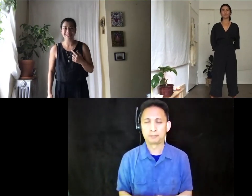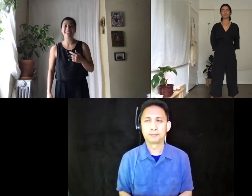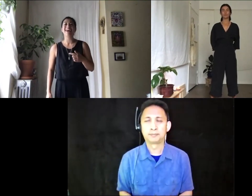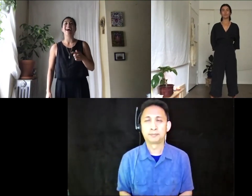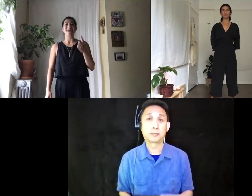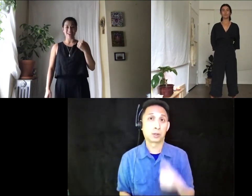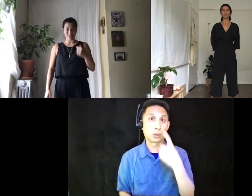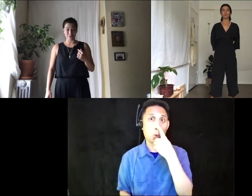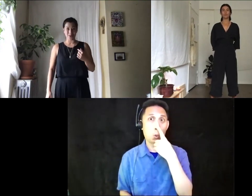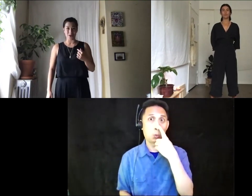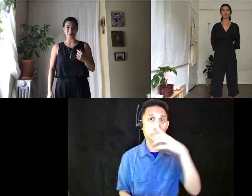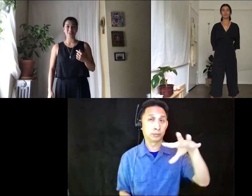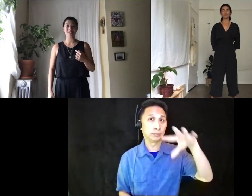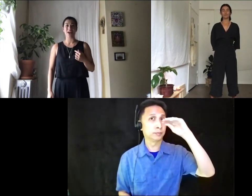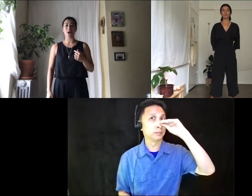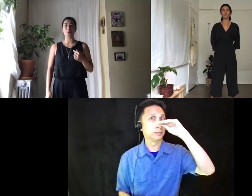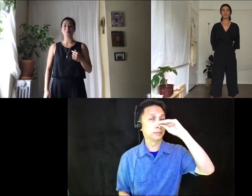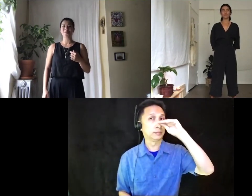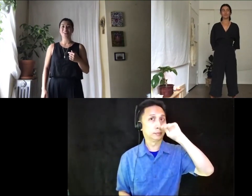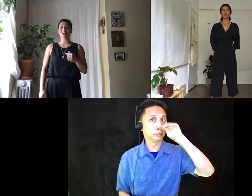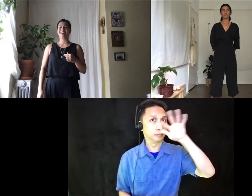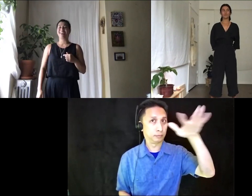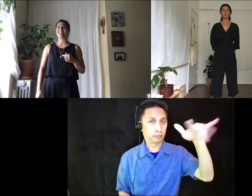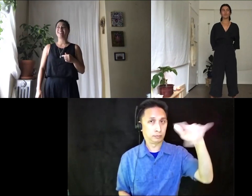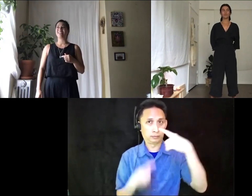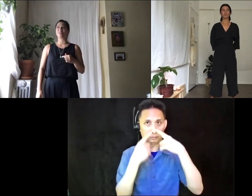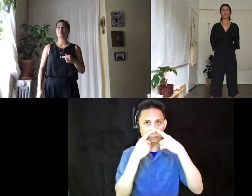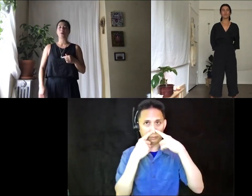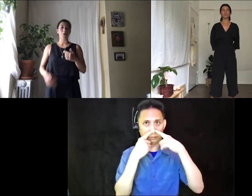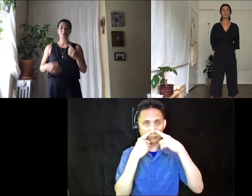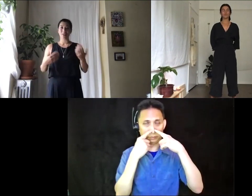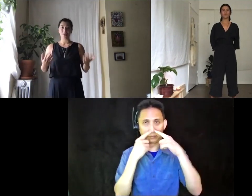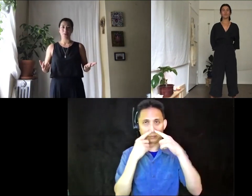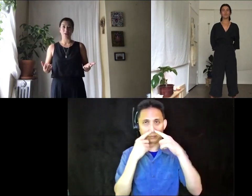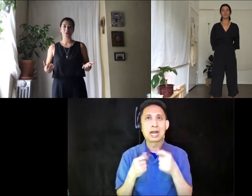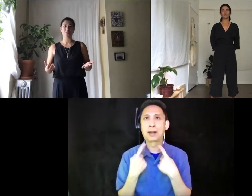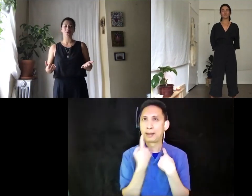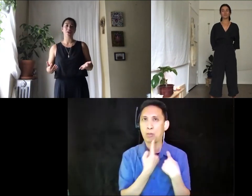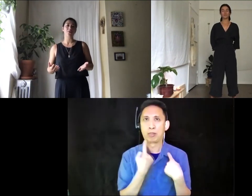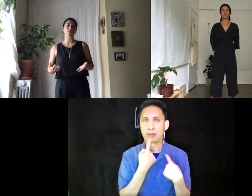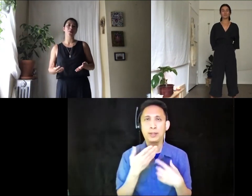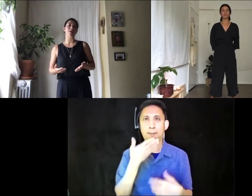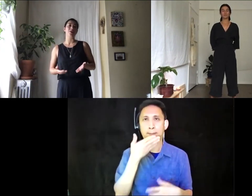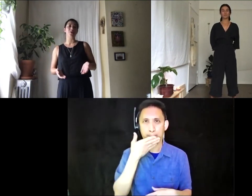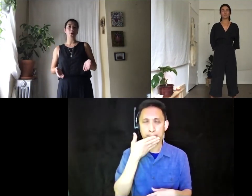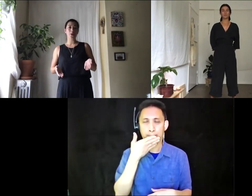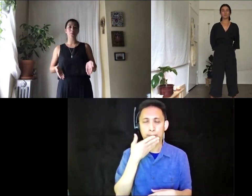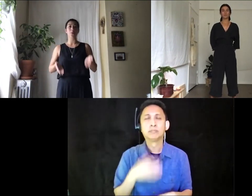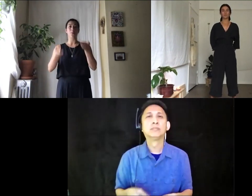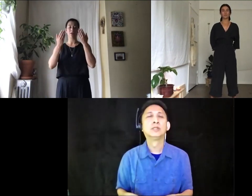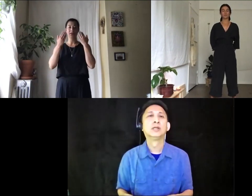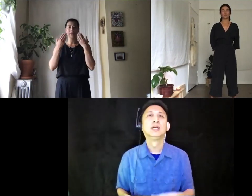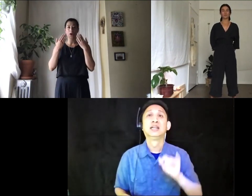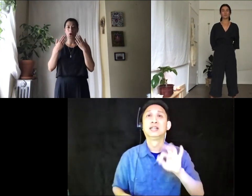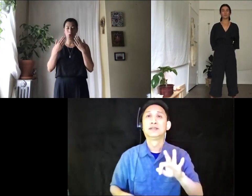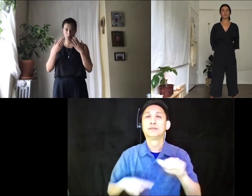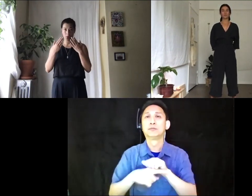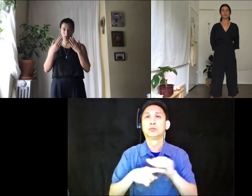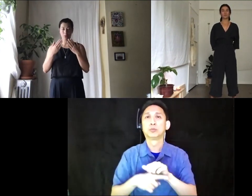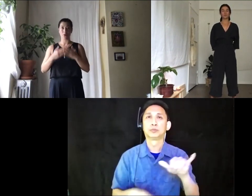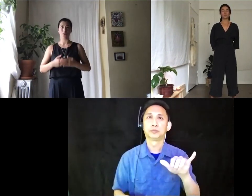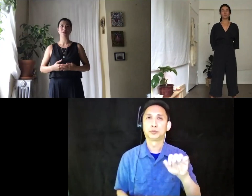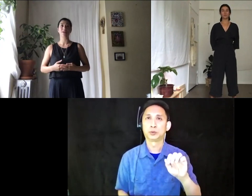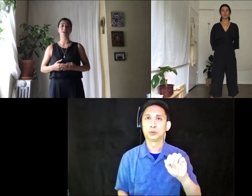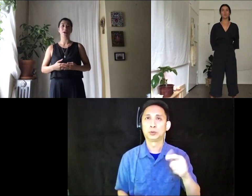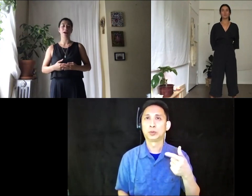nose and out through the nose. This is probably similar to if any of you have practiced yoga, the breath is all through